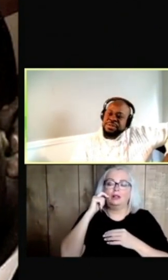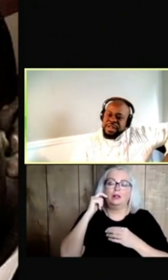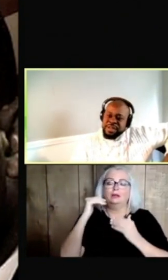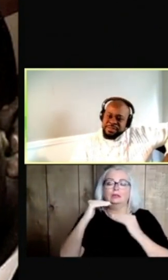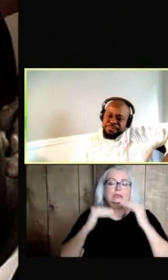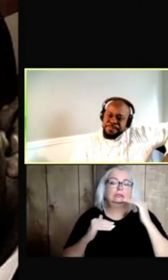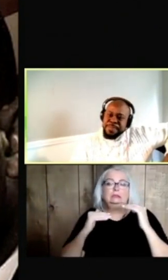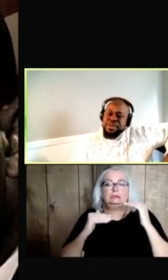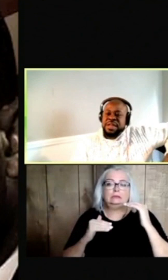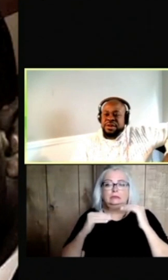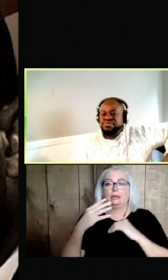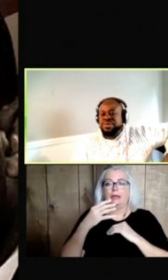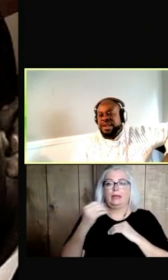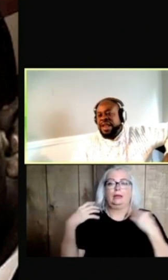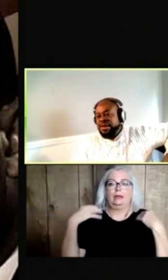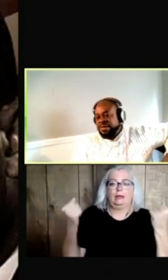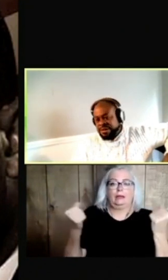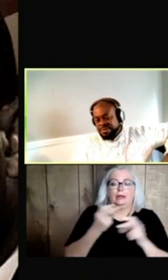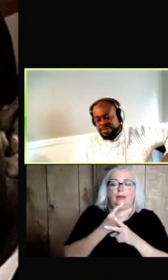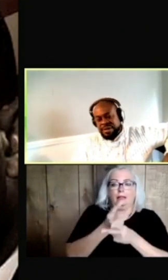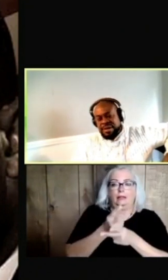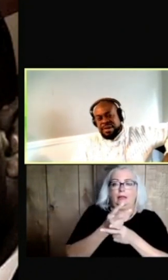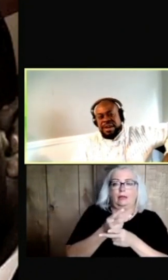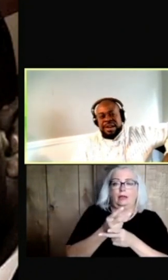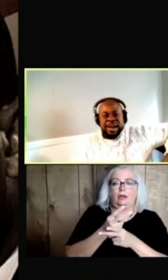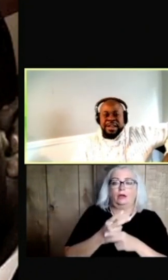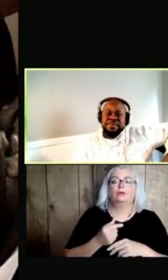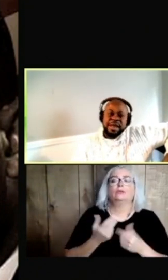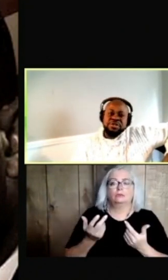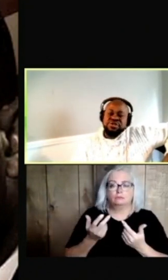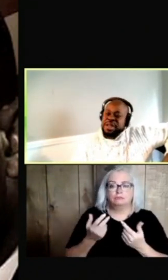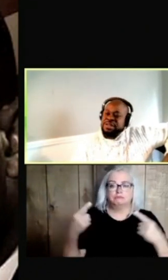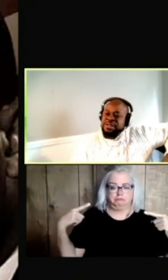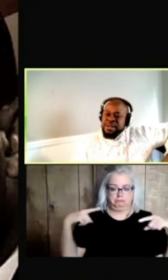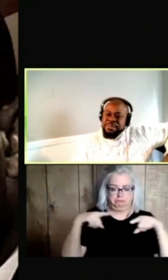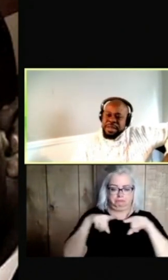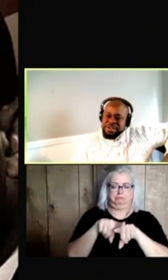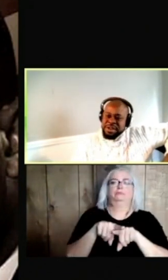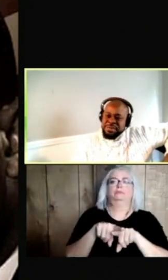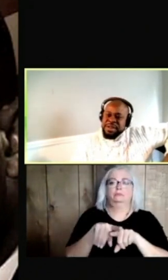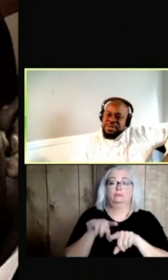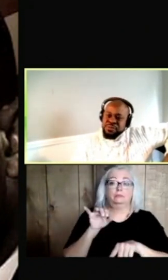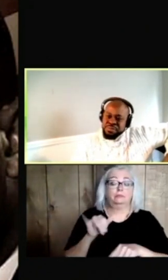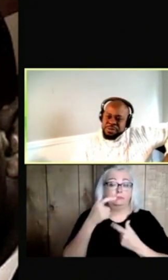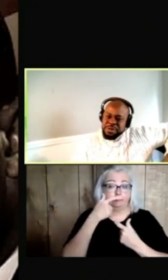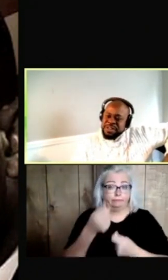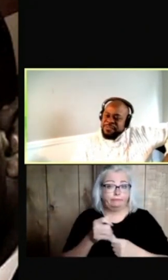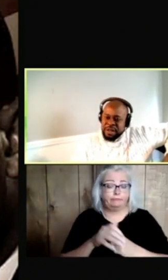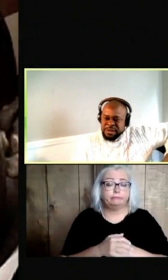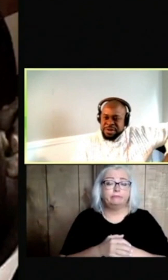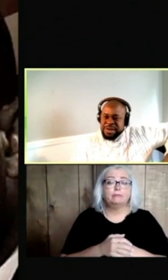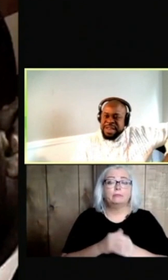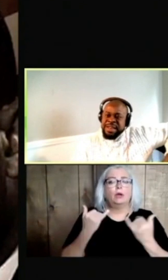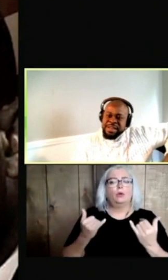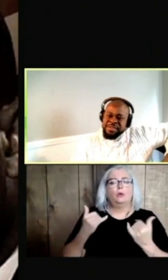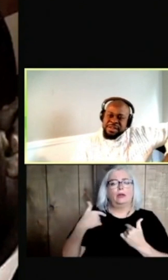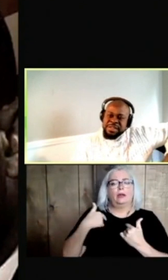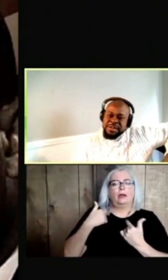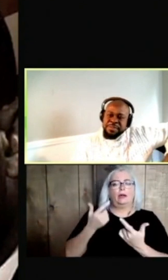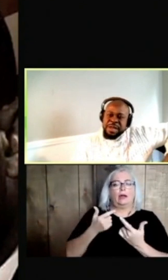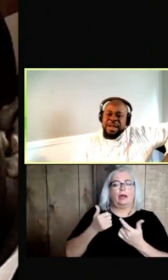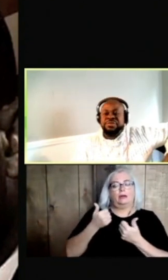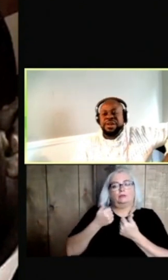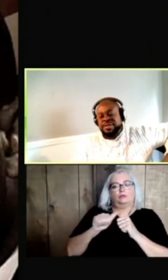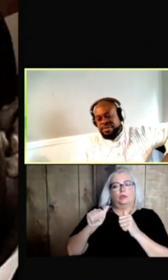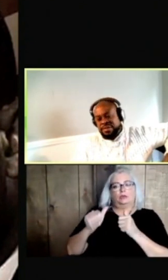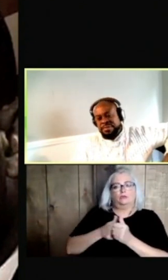racism intersects with health-related outcomes. And I am now trying to take a page out of that notebook and to follow in that legacy to